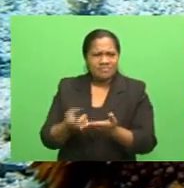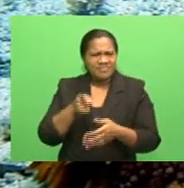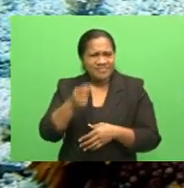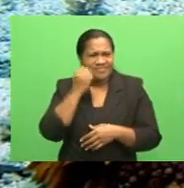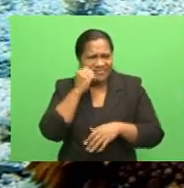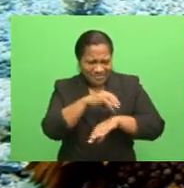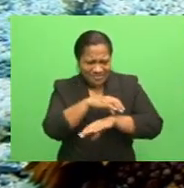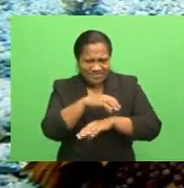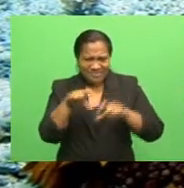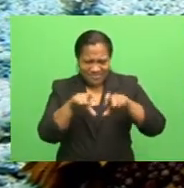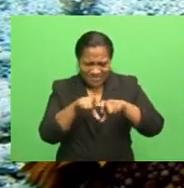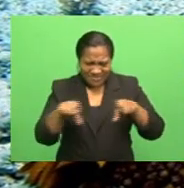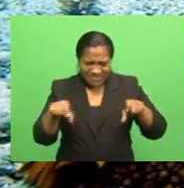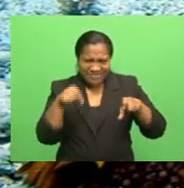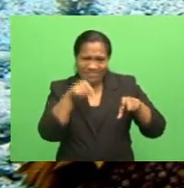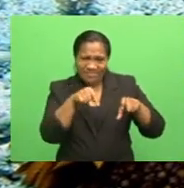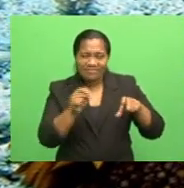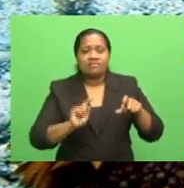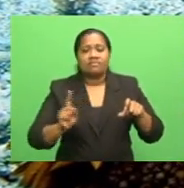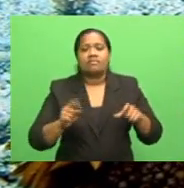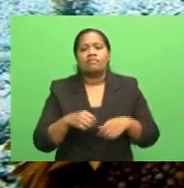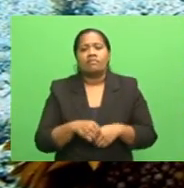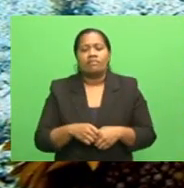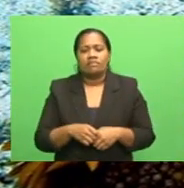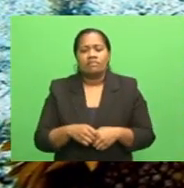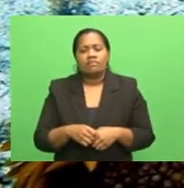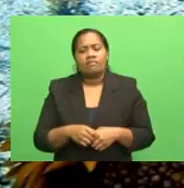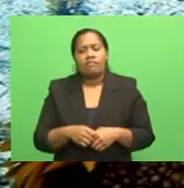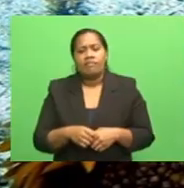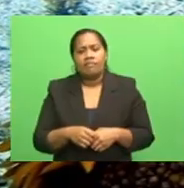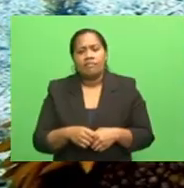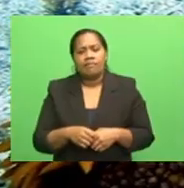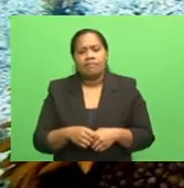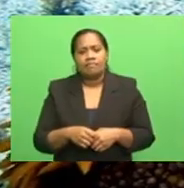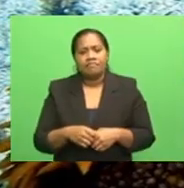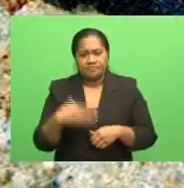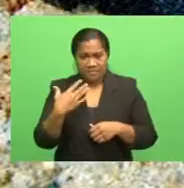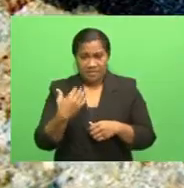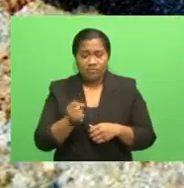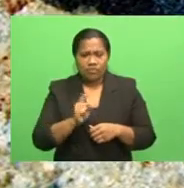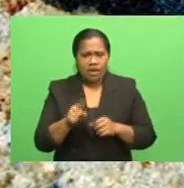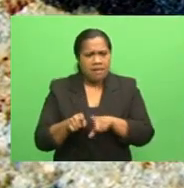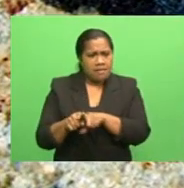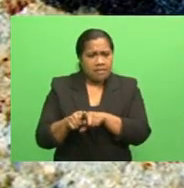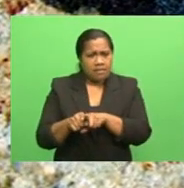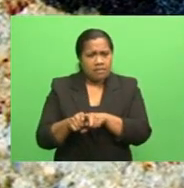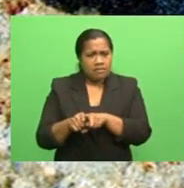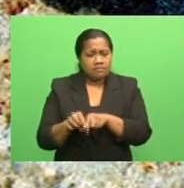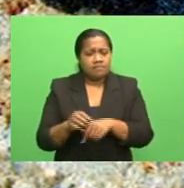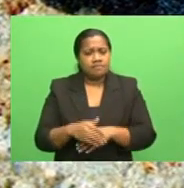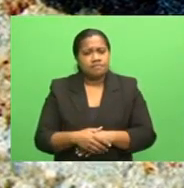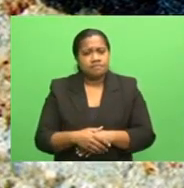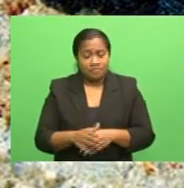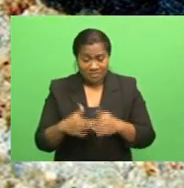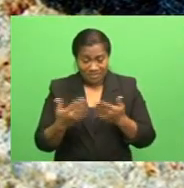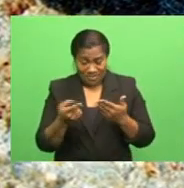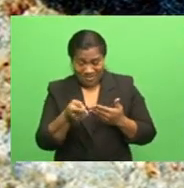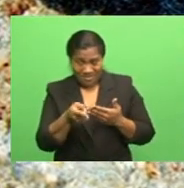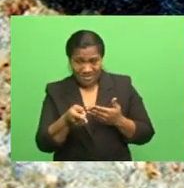a commodity that has experienced boom and bust, which means basically